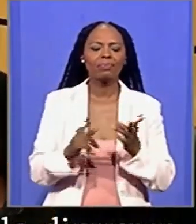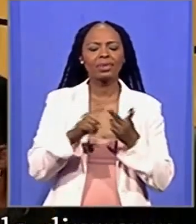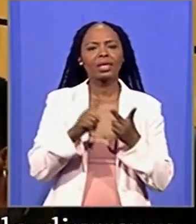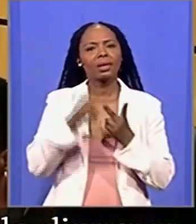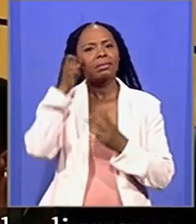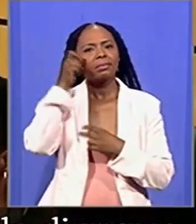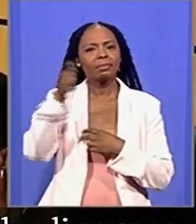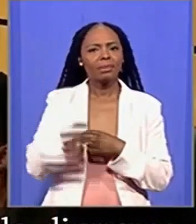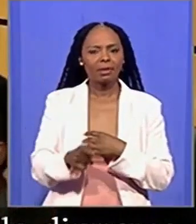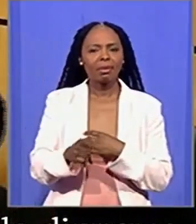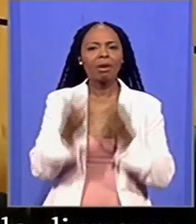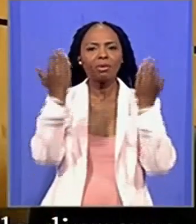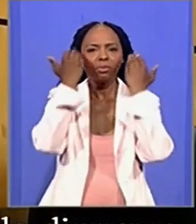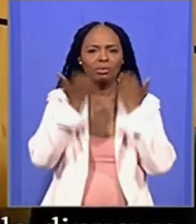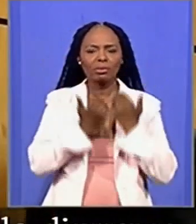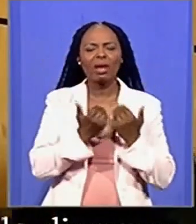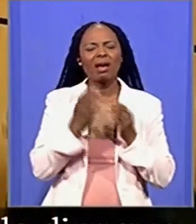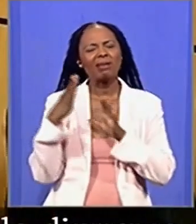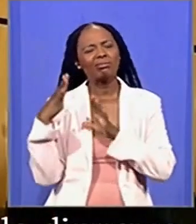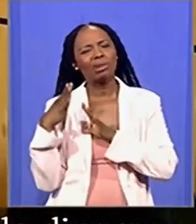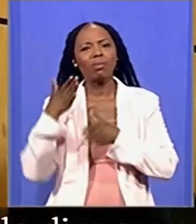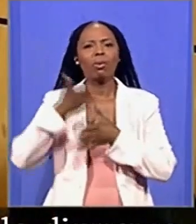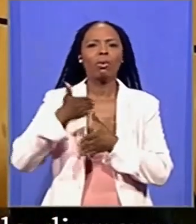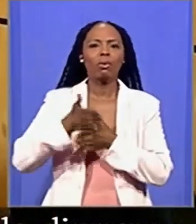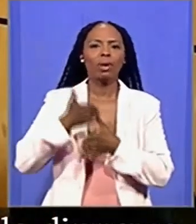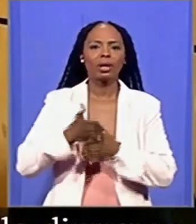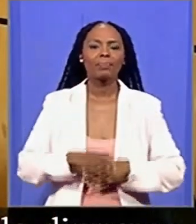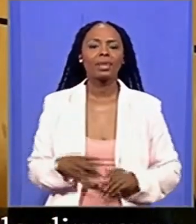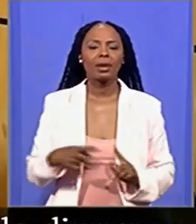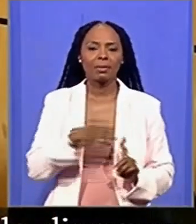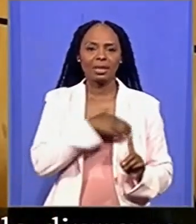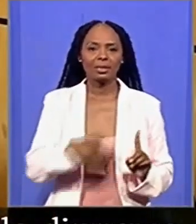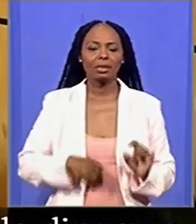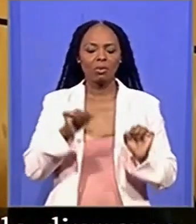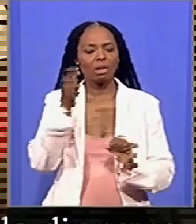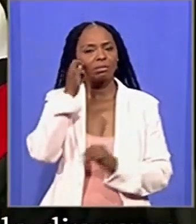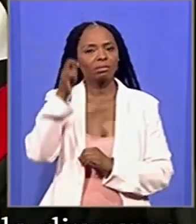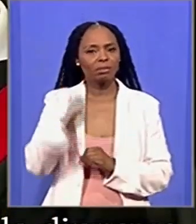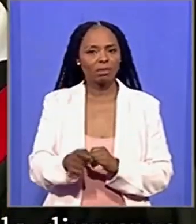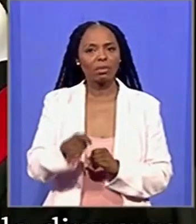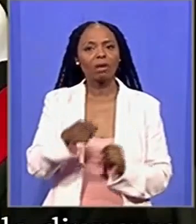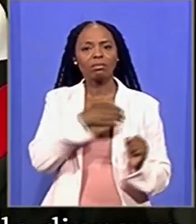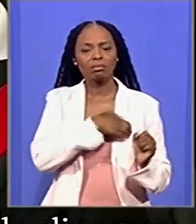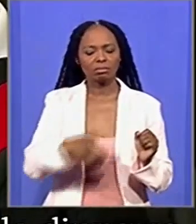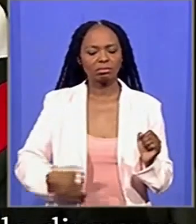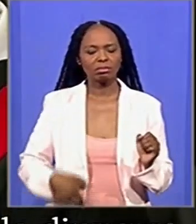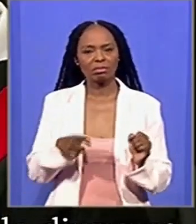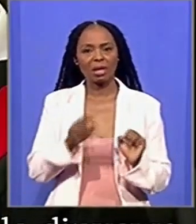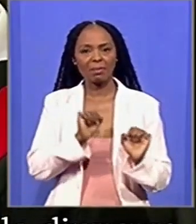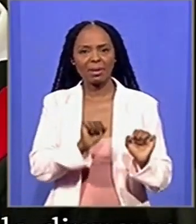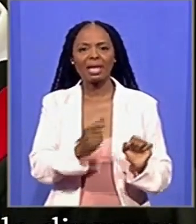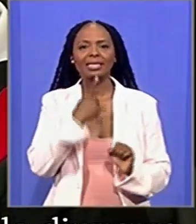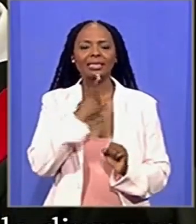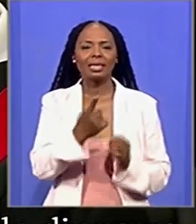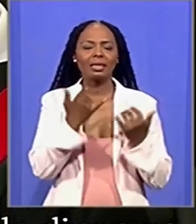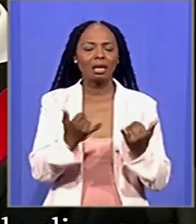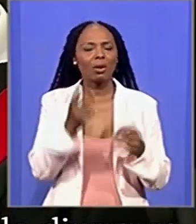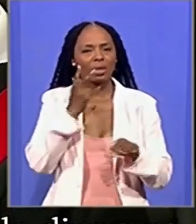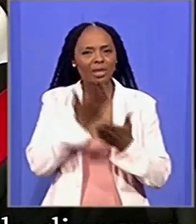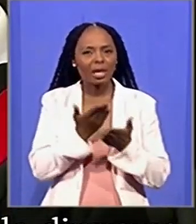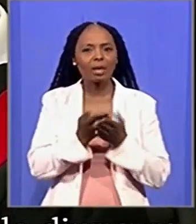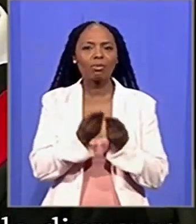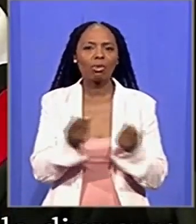ba tobaneng le ona. Mopresidente wa baahlodi Dunstan Mlambo o re sena se ka thusa le gore dinyewe di